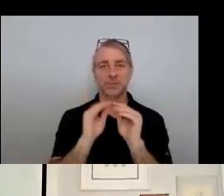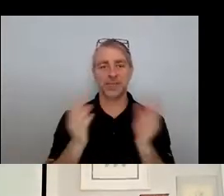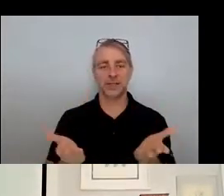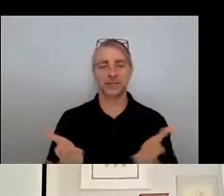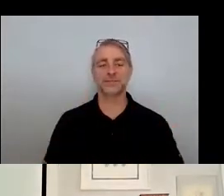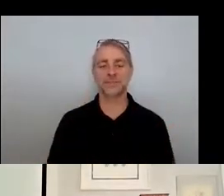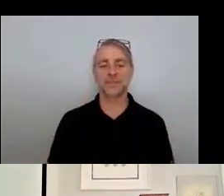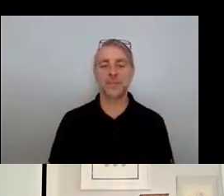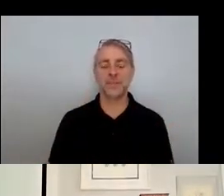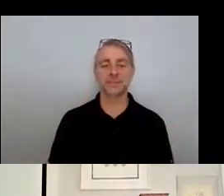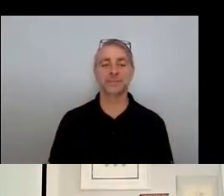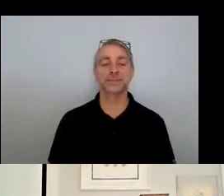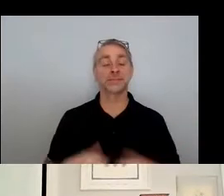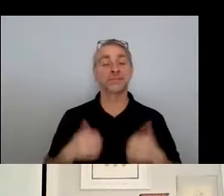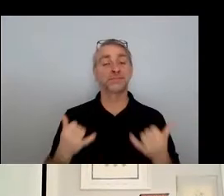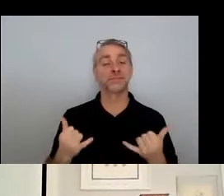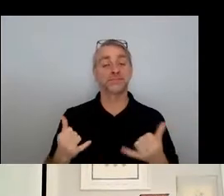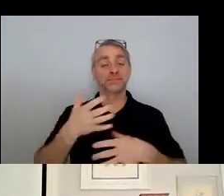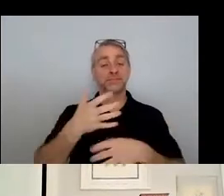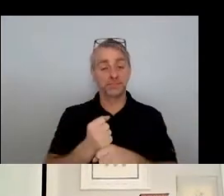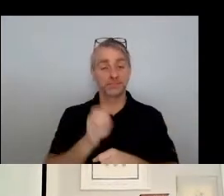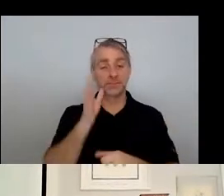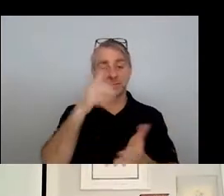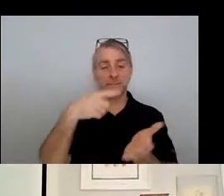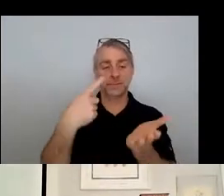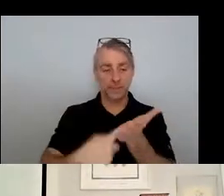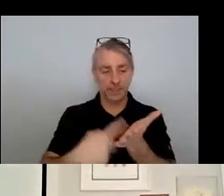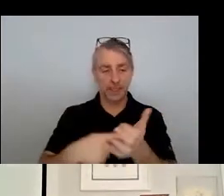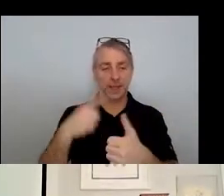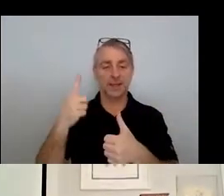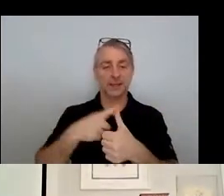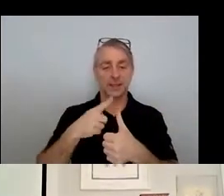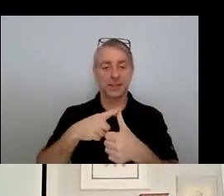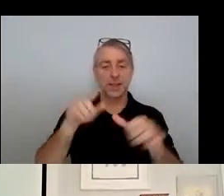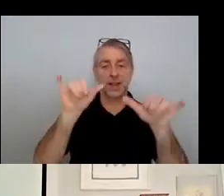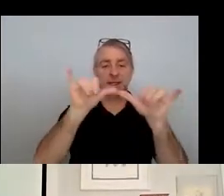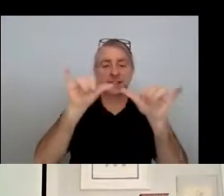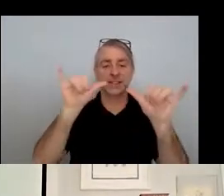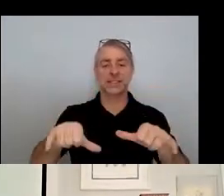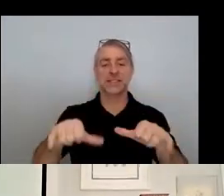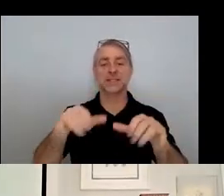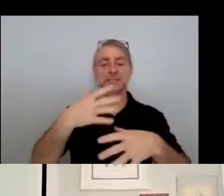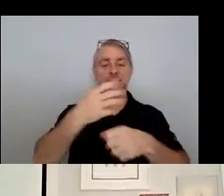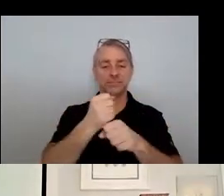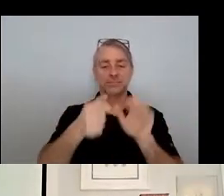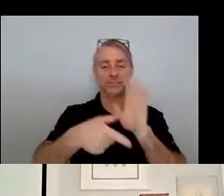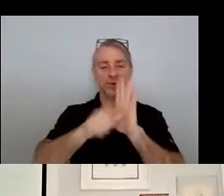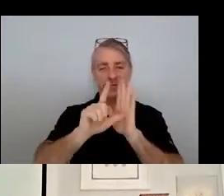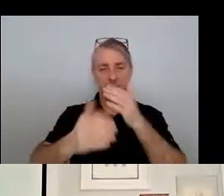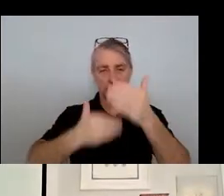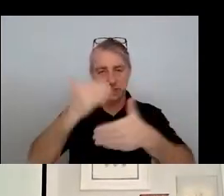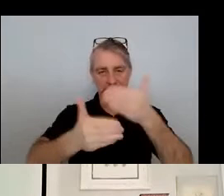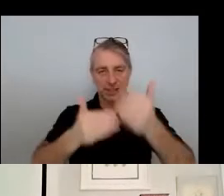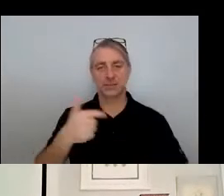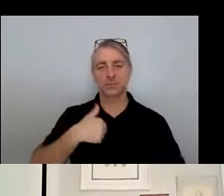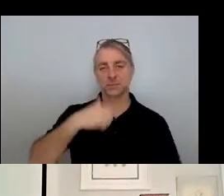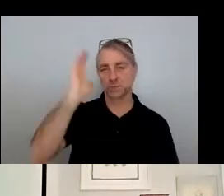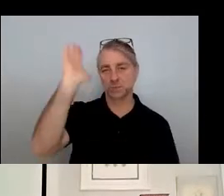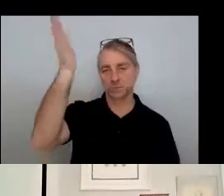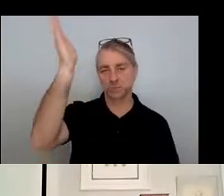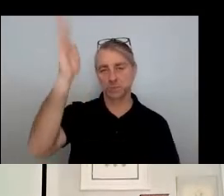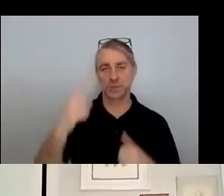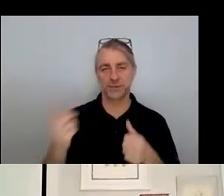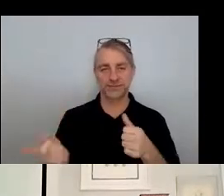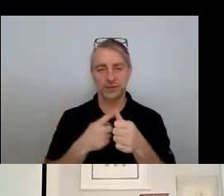discussing systematic review and meta-analysis in 3 parts. I'm going to do the first part, where I'm going to do a discussion